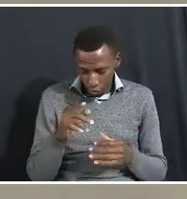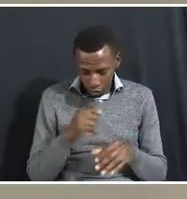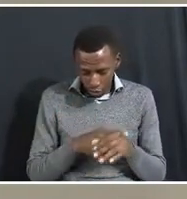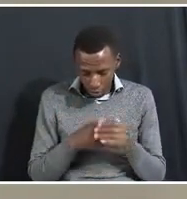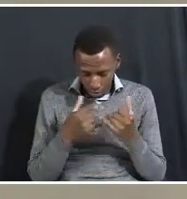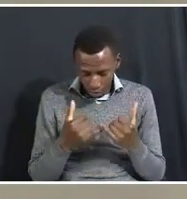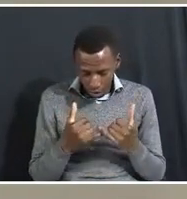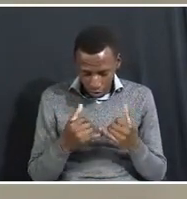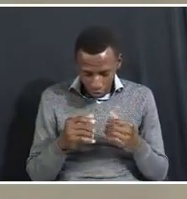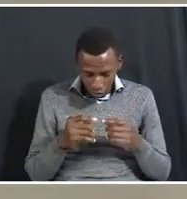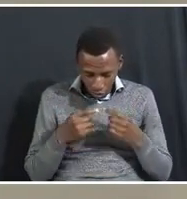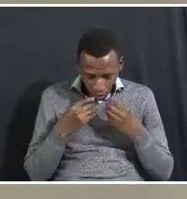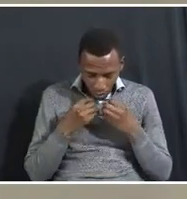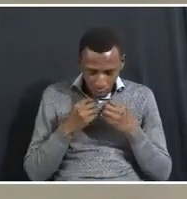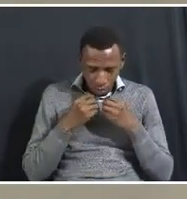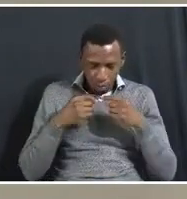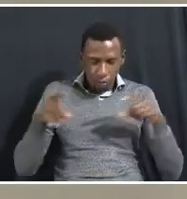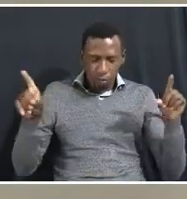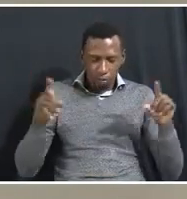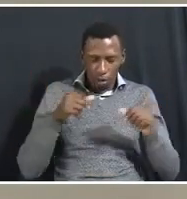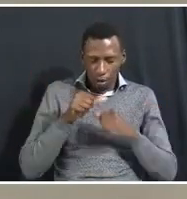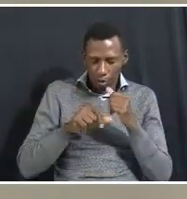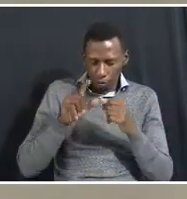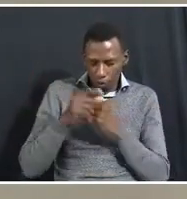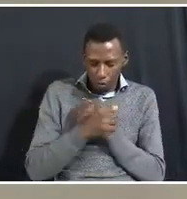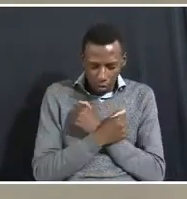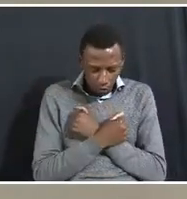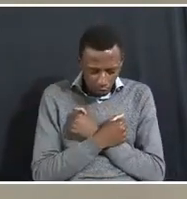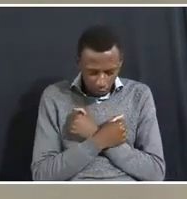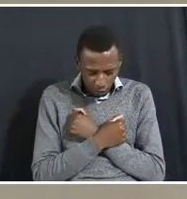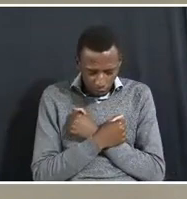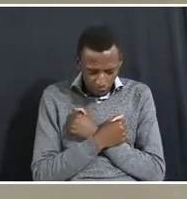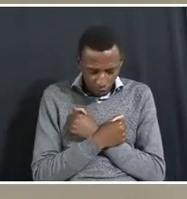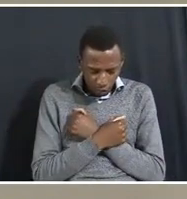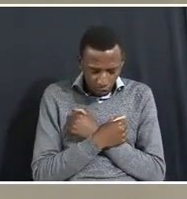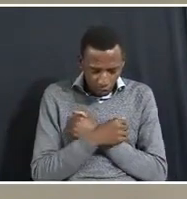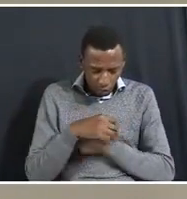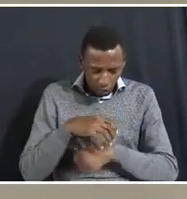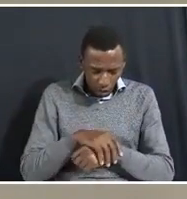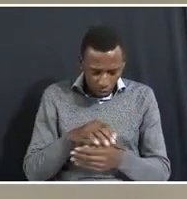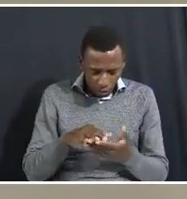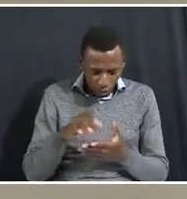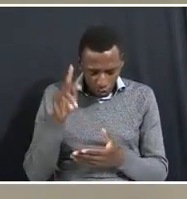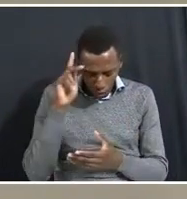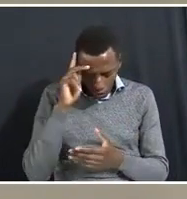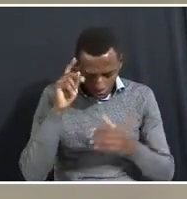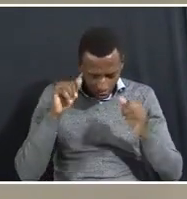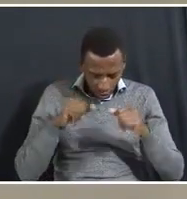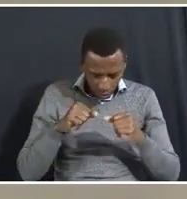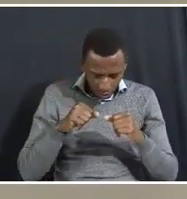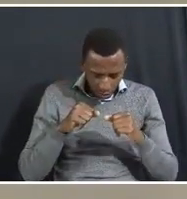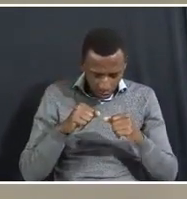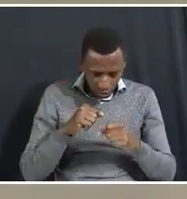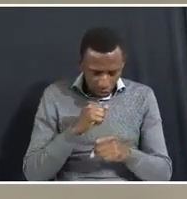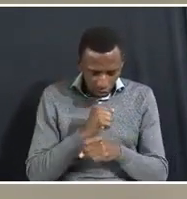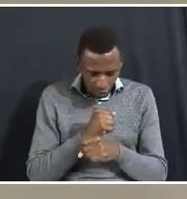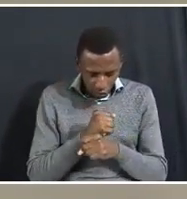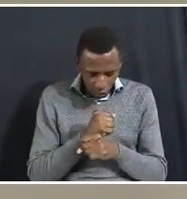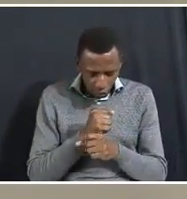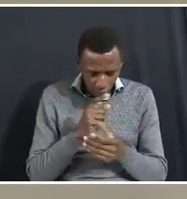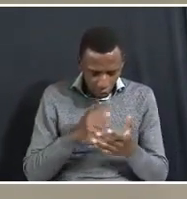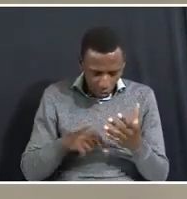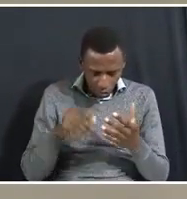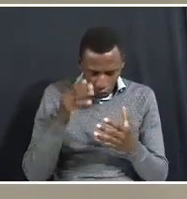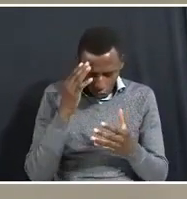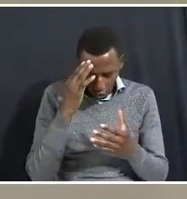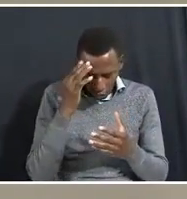to magnify your word. God, give them more knowledge and ability to exercise what they know to